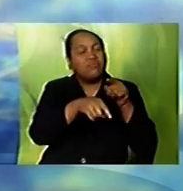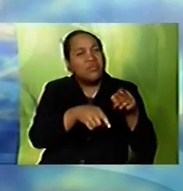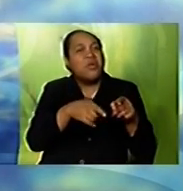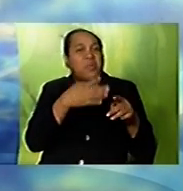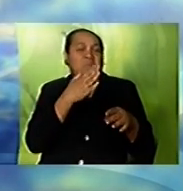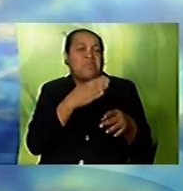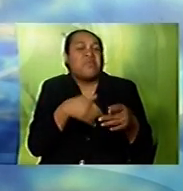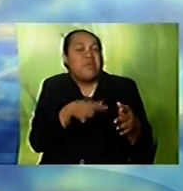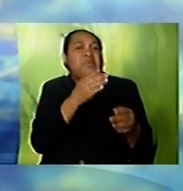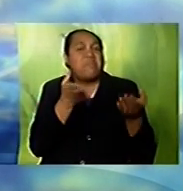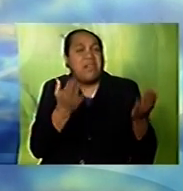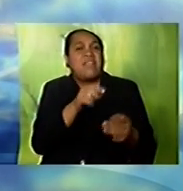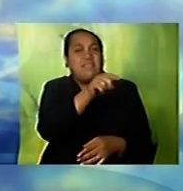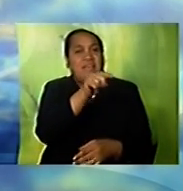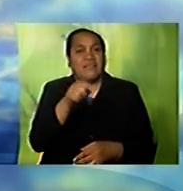nation was explored.